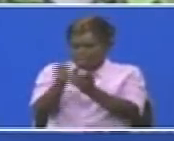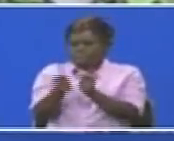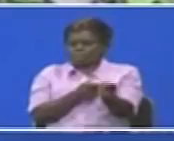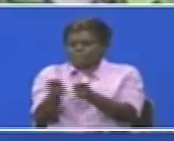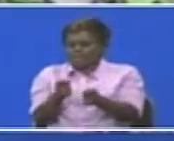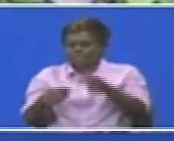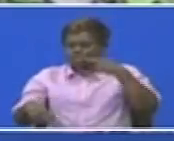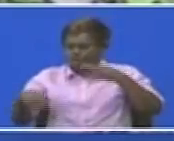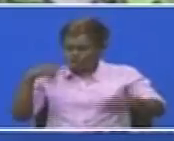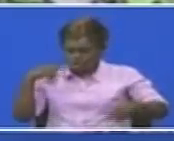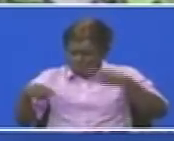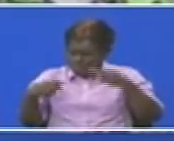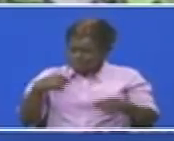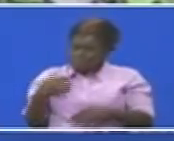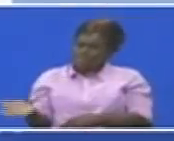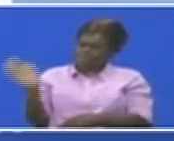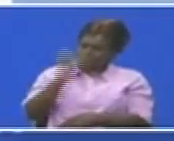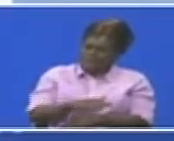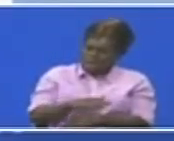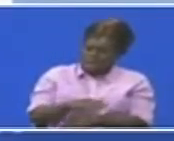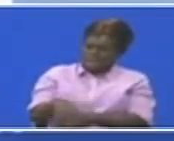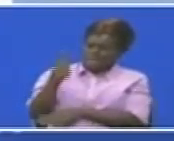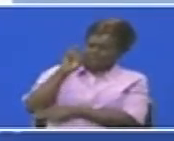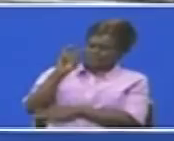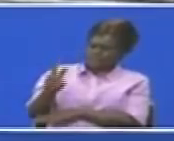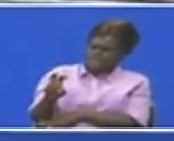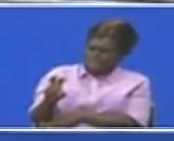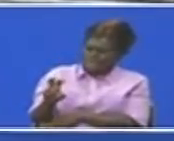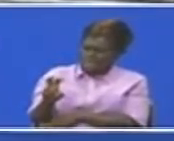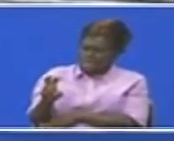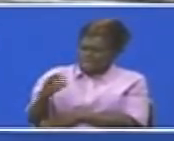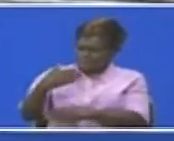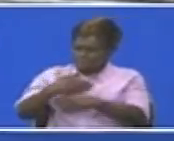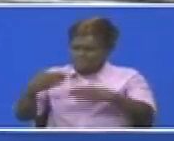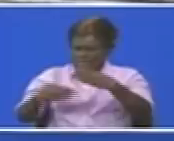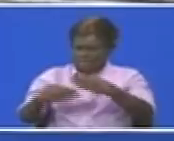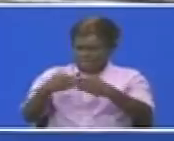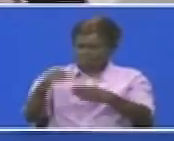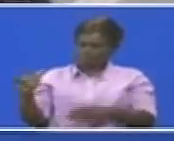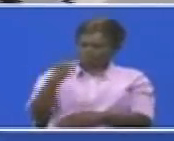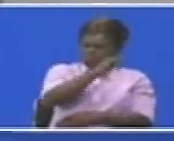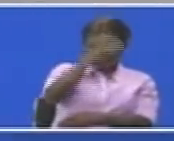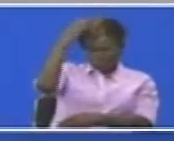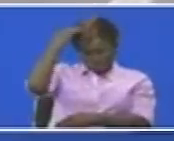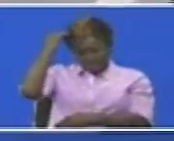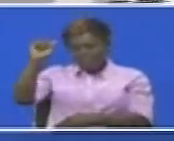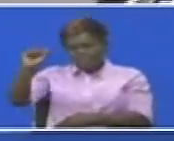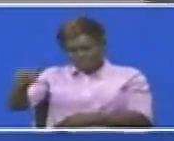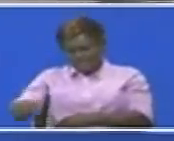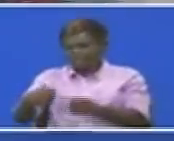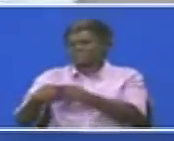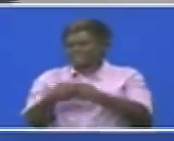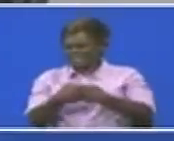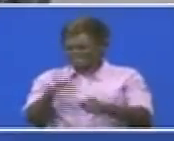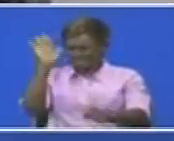the hotel. So I came for a visit. I checked the property. I checked Mogadishu. Yes, there was a lot of